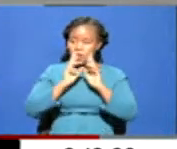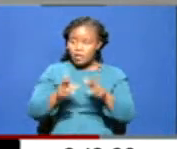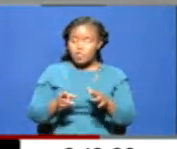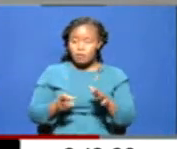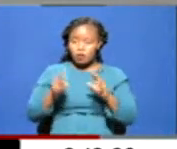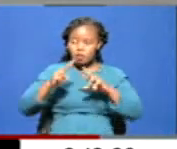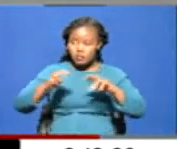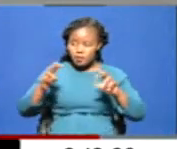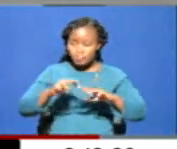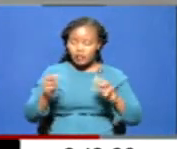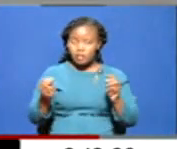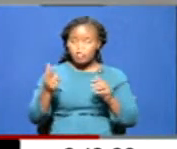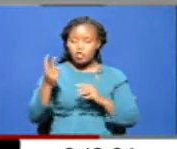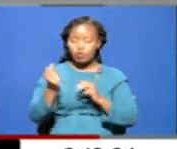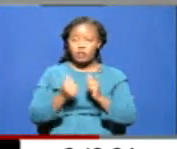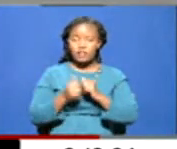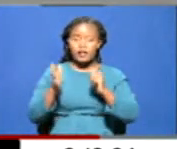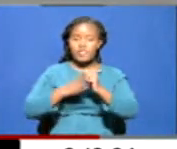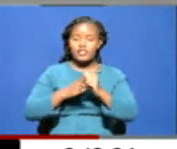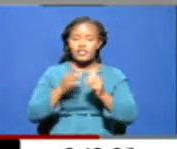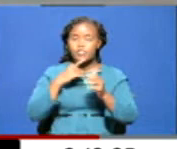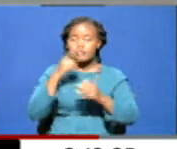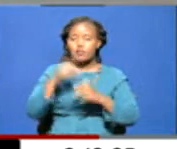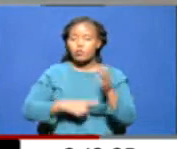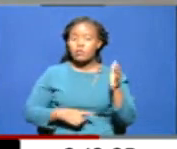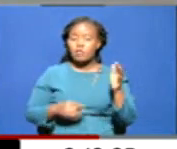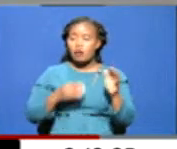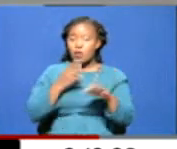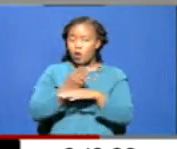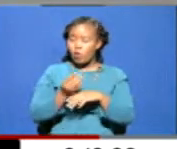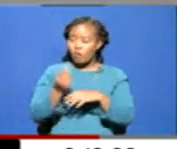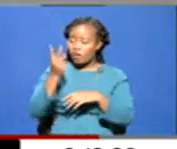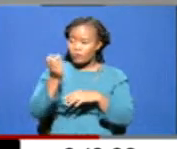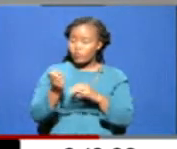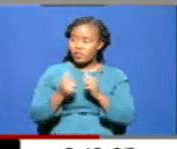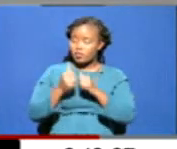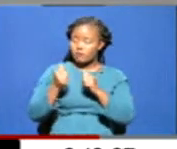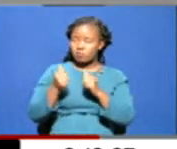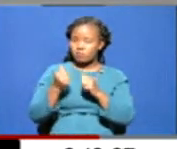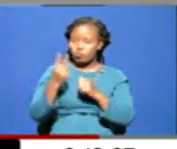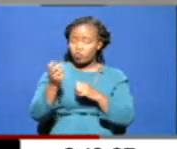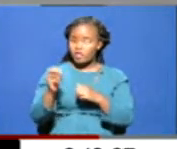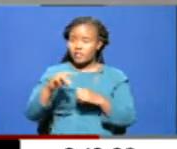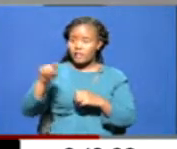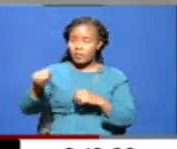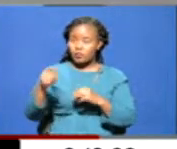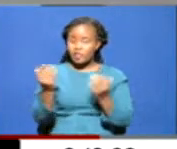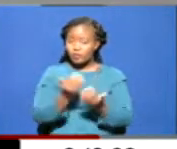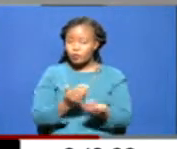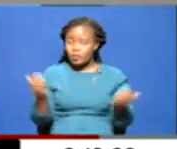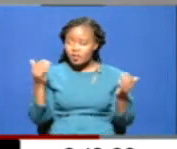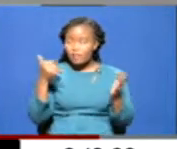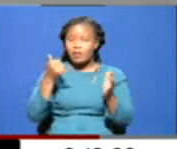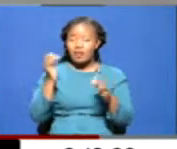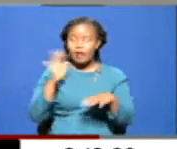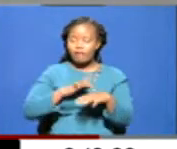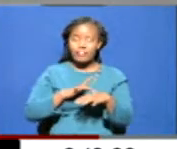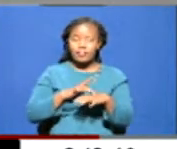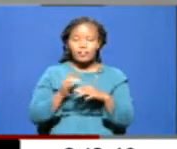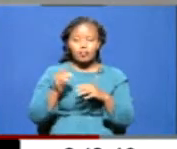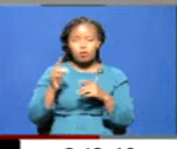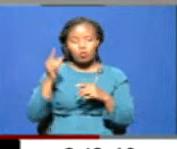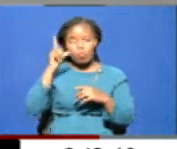Mission indicates over 20,000 minors fell victim, with Mombasa, Kwale, and Kilifi counties